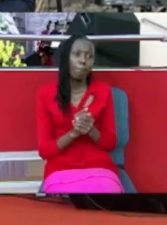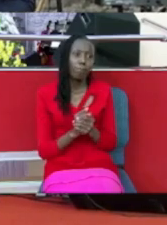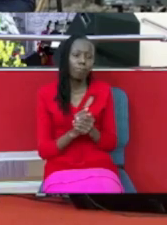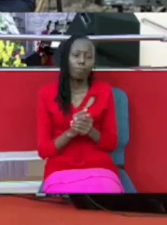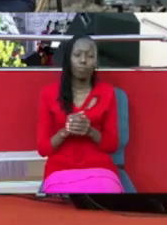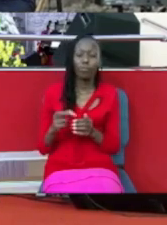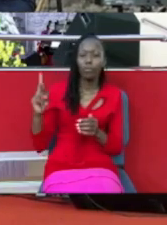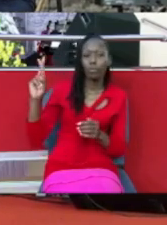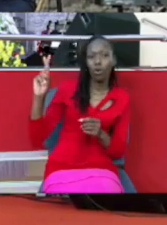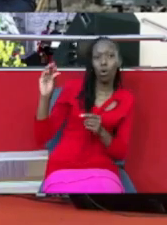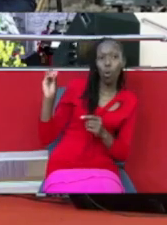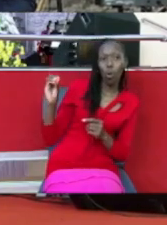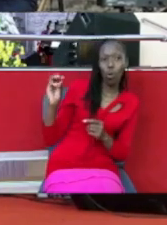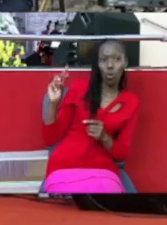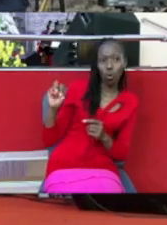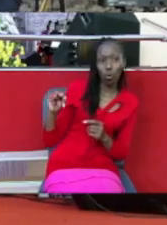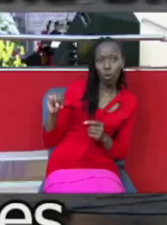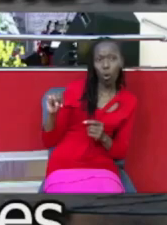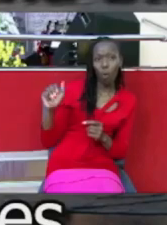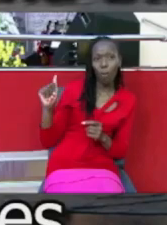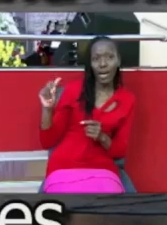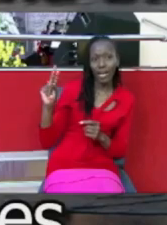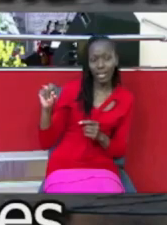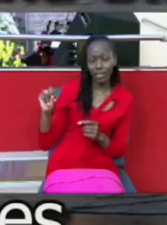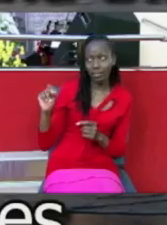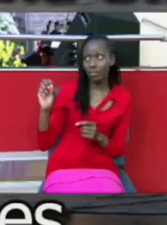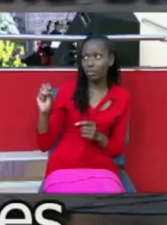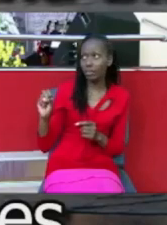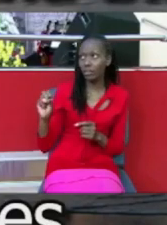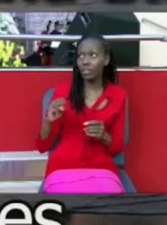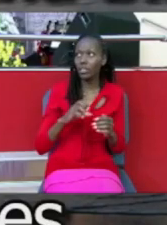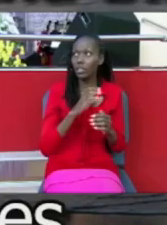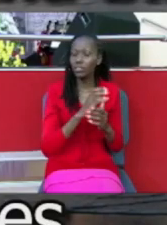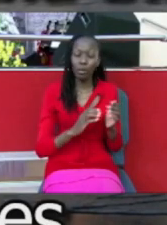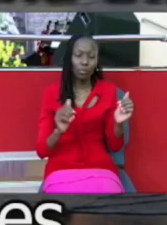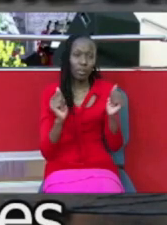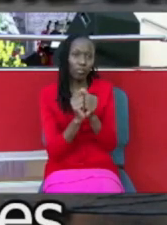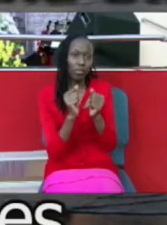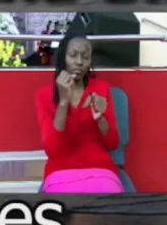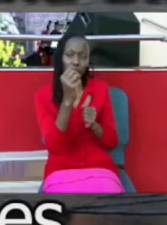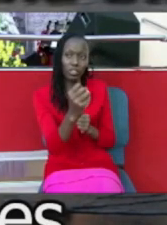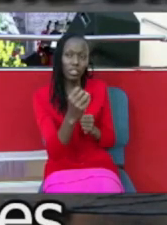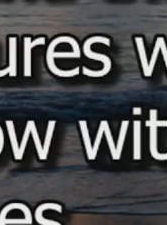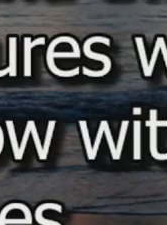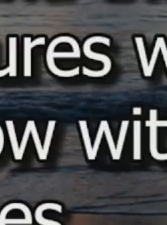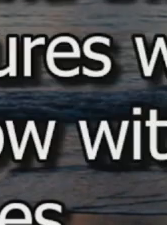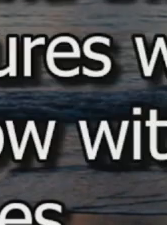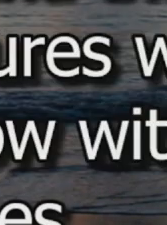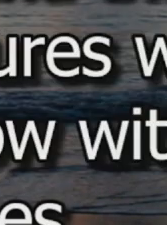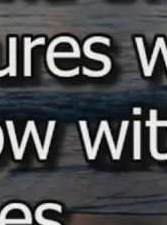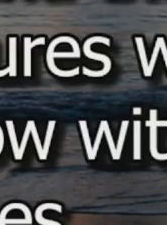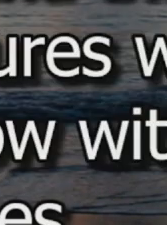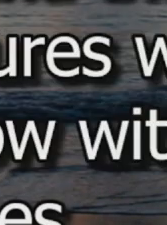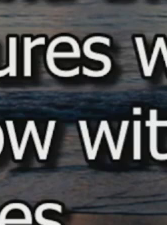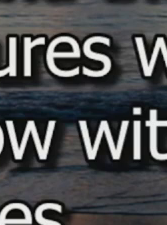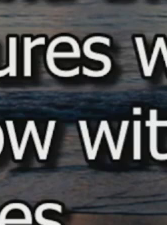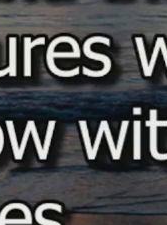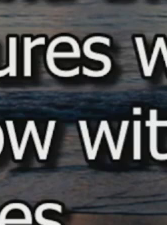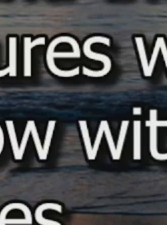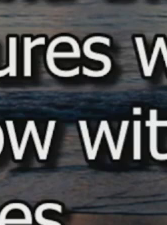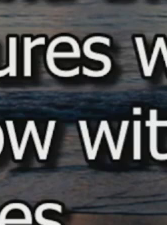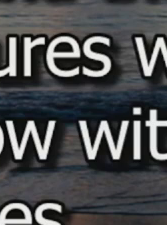Romans chapter 15 verse 4. Warumi 15 mstari wa 4. Because maybe you are asking yourself, after I have sat down and